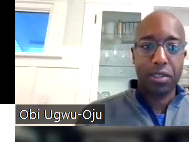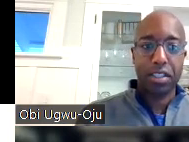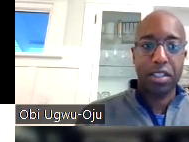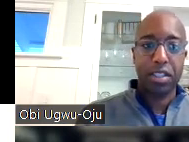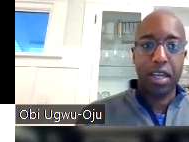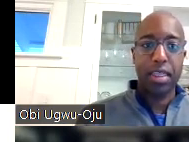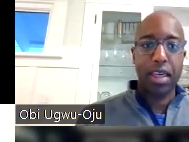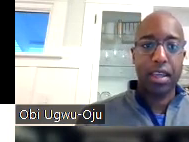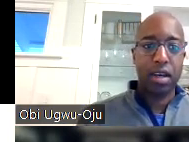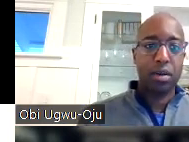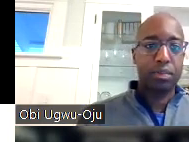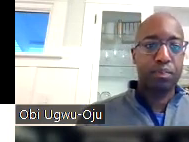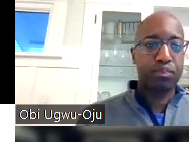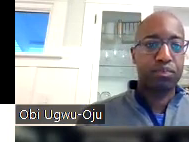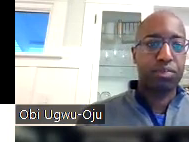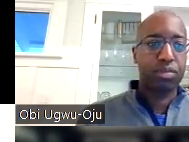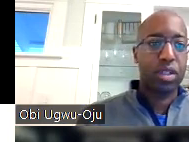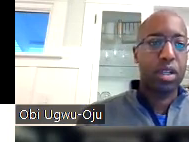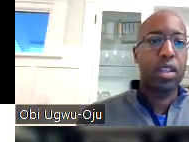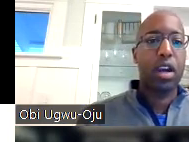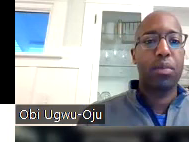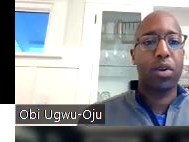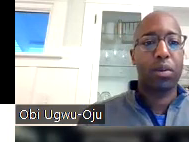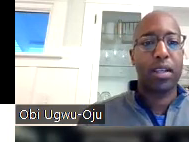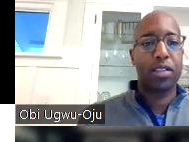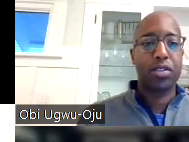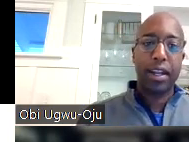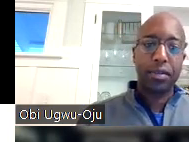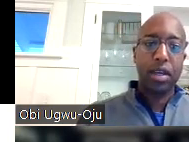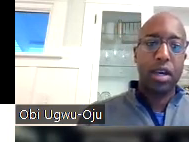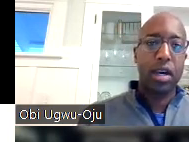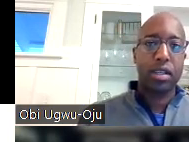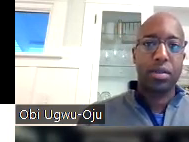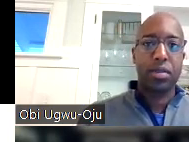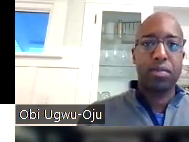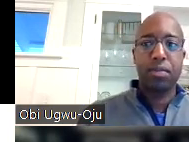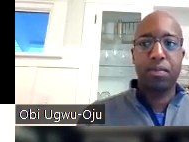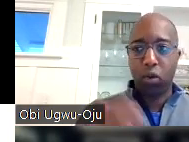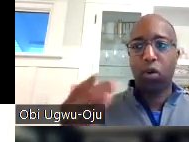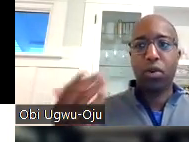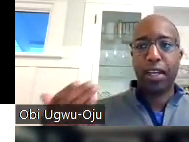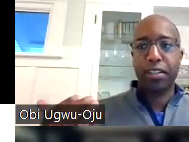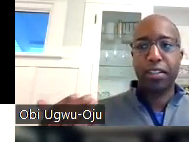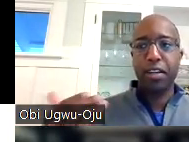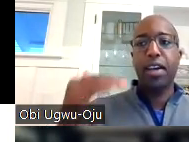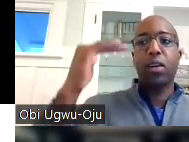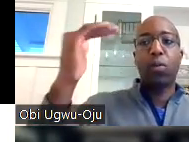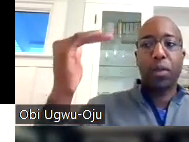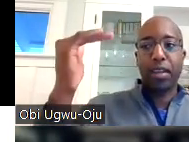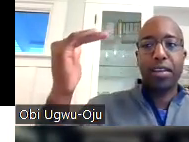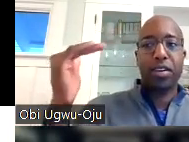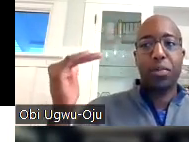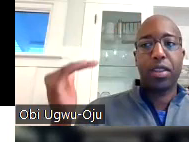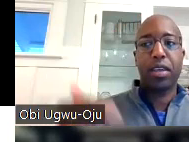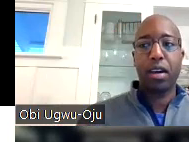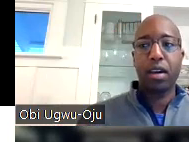and compensation and then the onboarding process and training. So four more sections, then hopefully